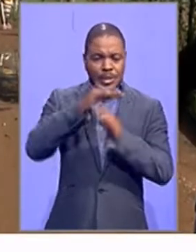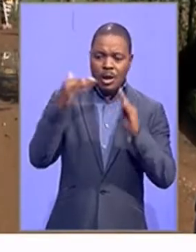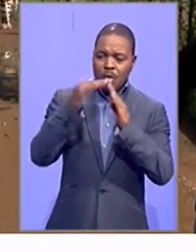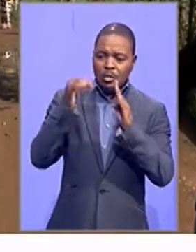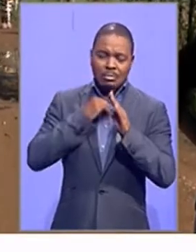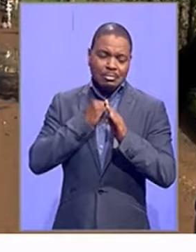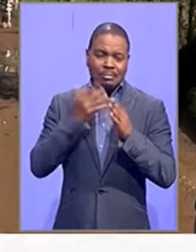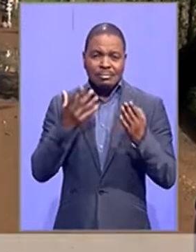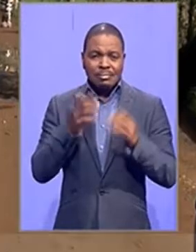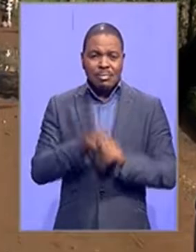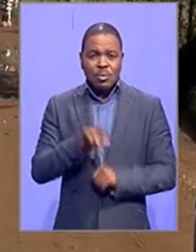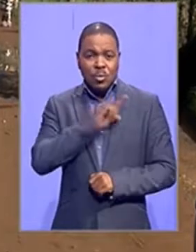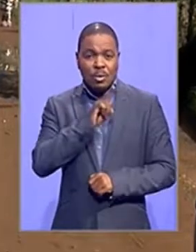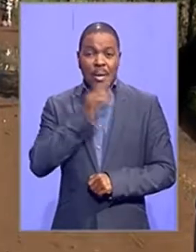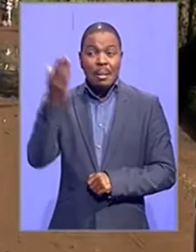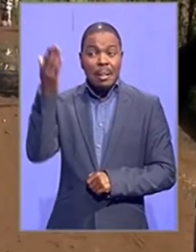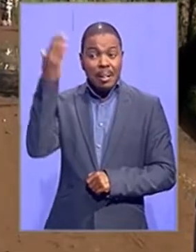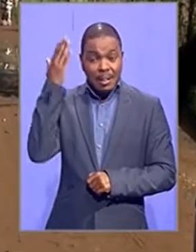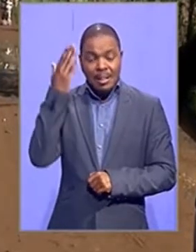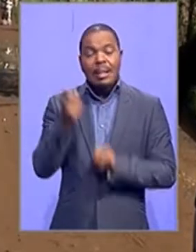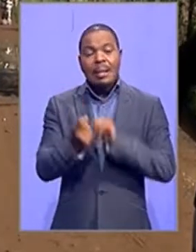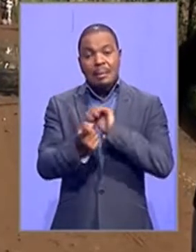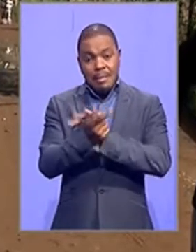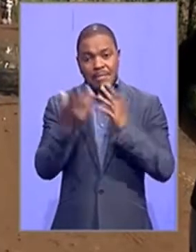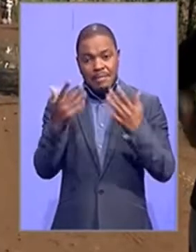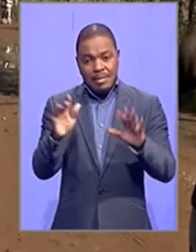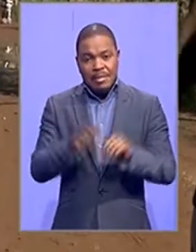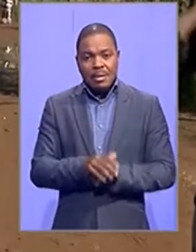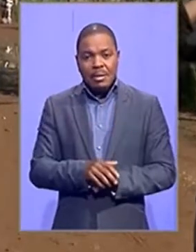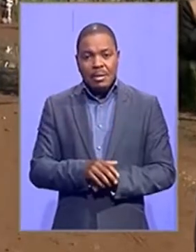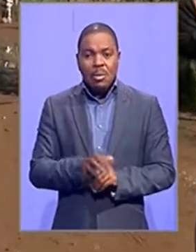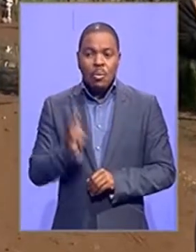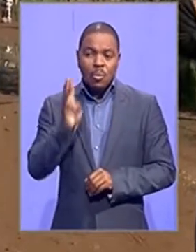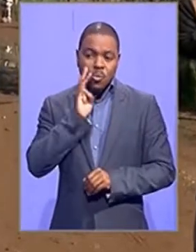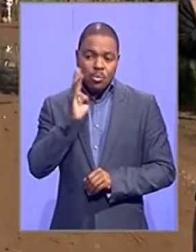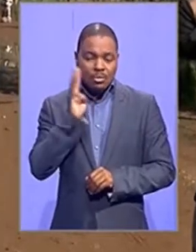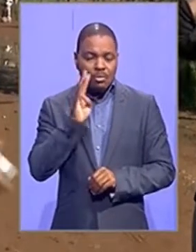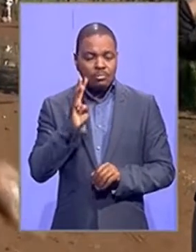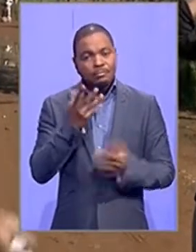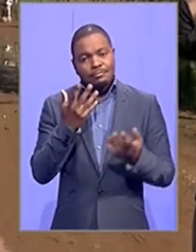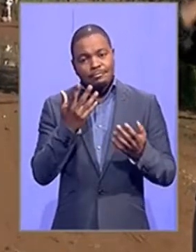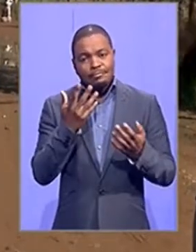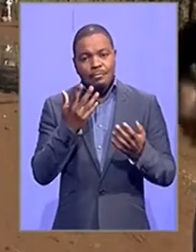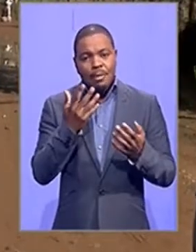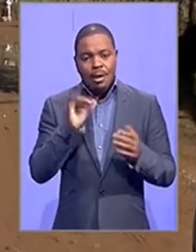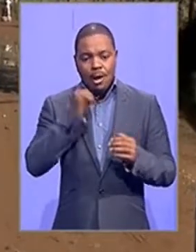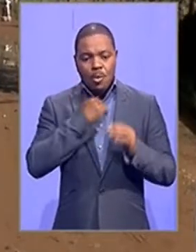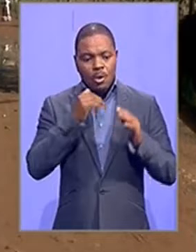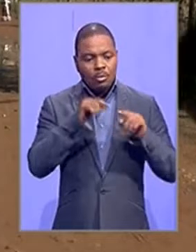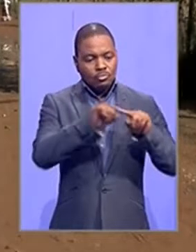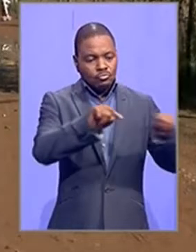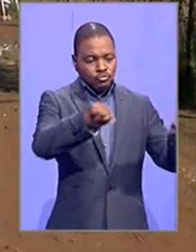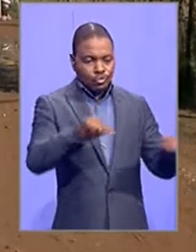past the water come close to our